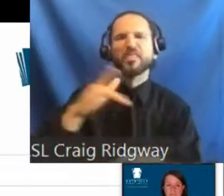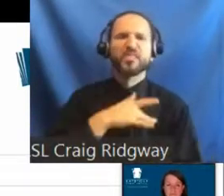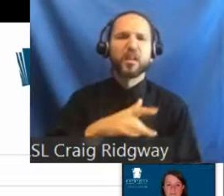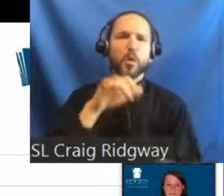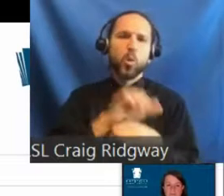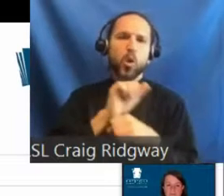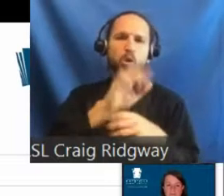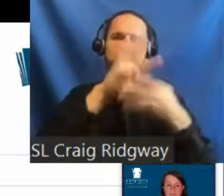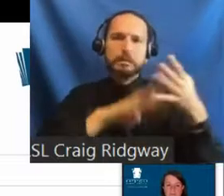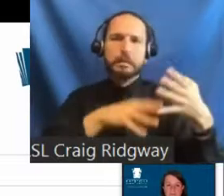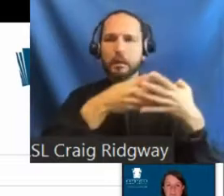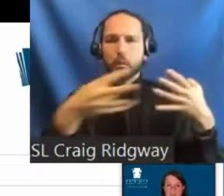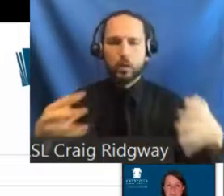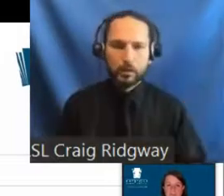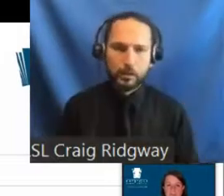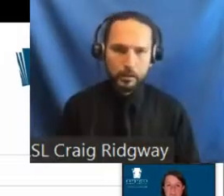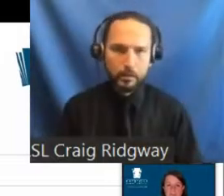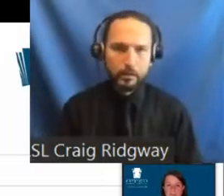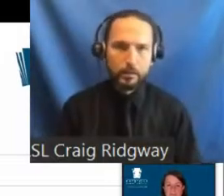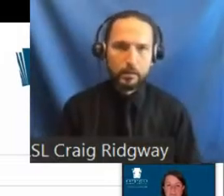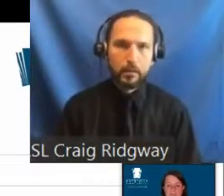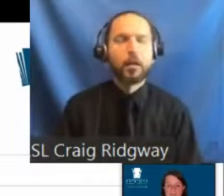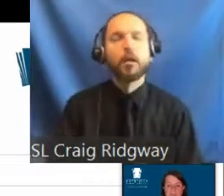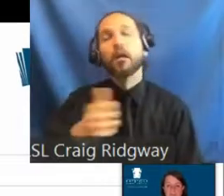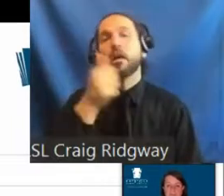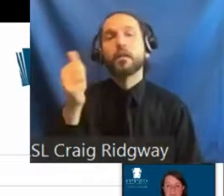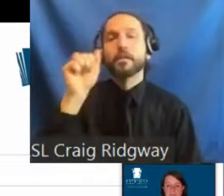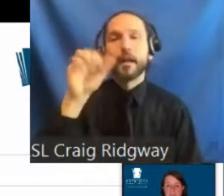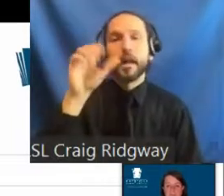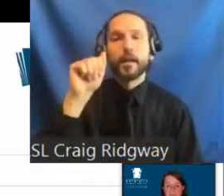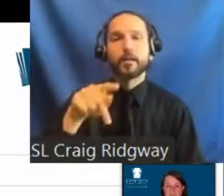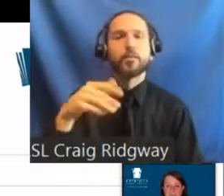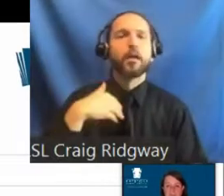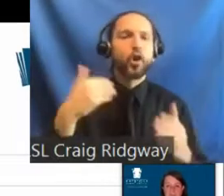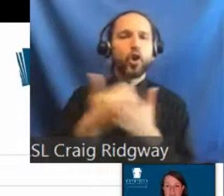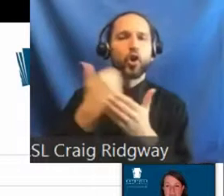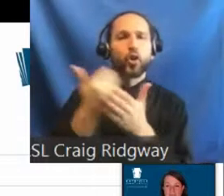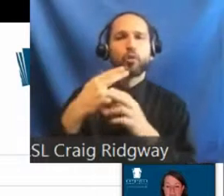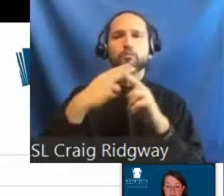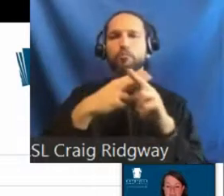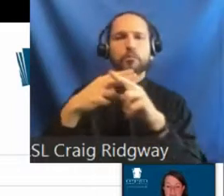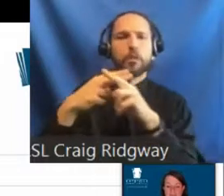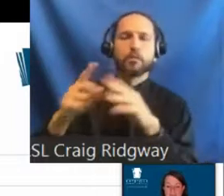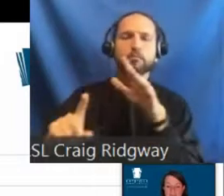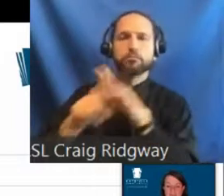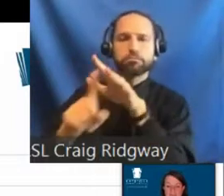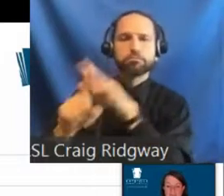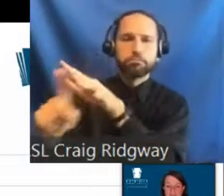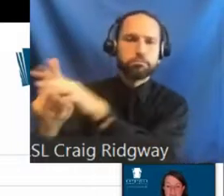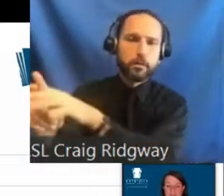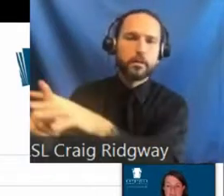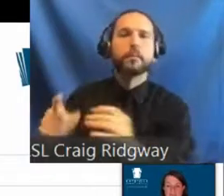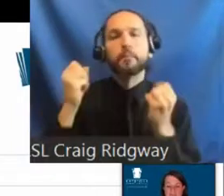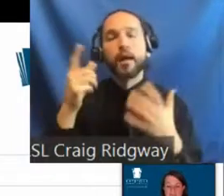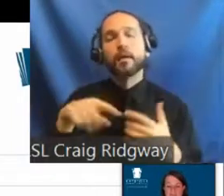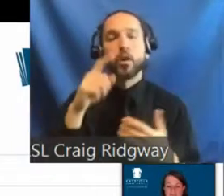schedule. For other ACAP participants, new barriers to employment emerged, and many who were employed